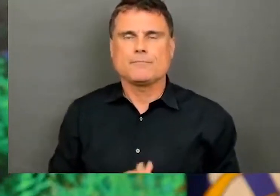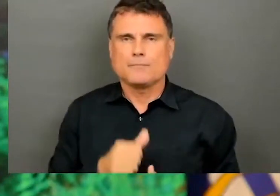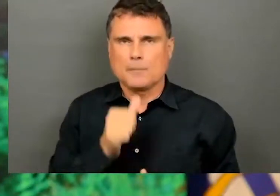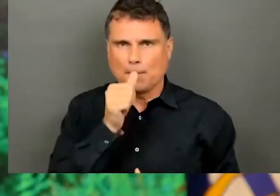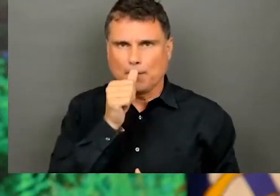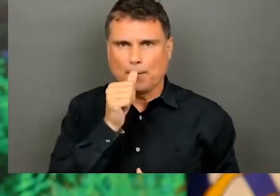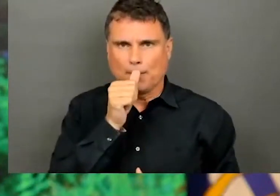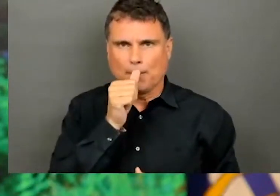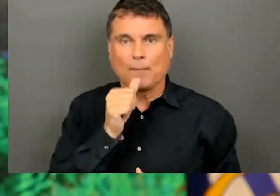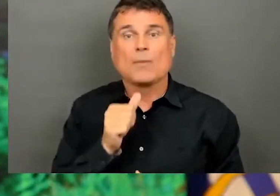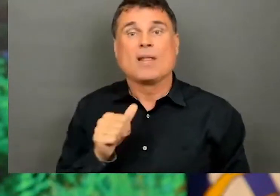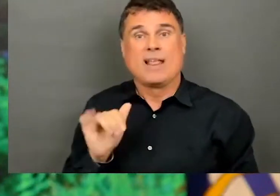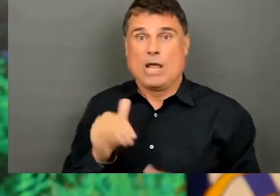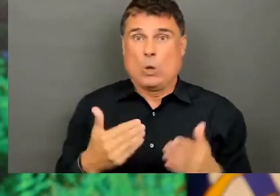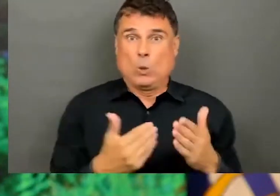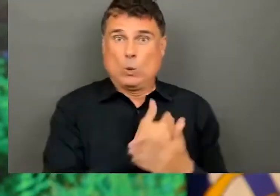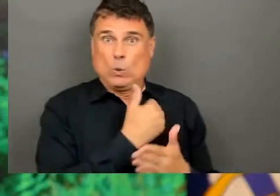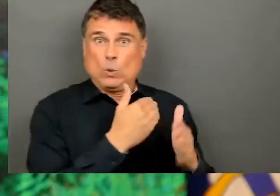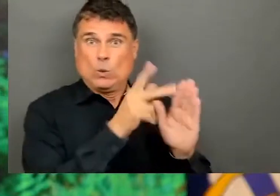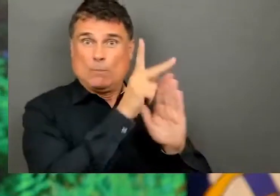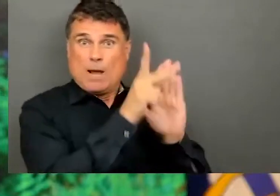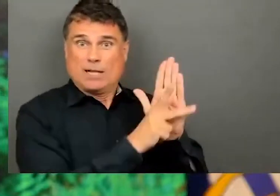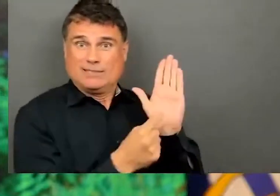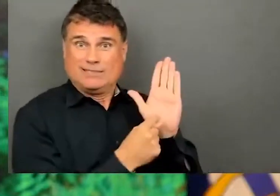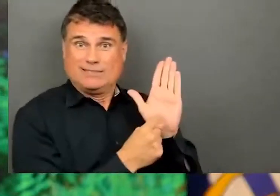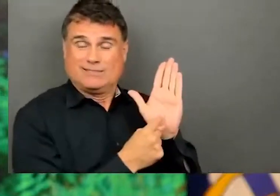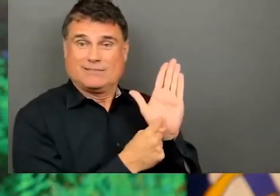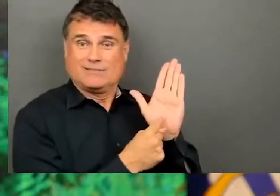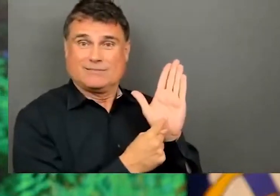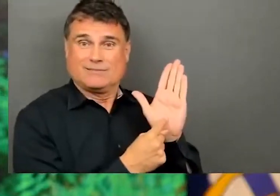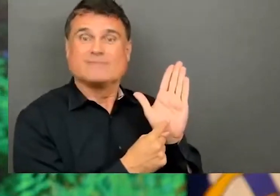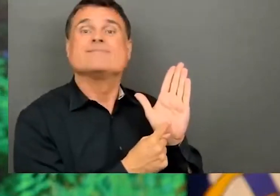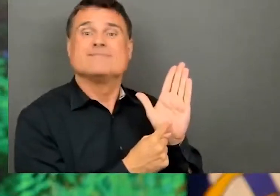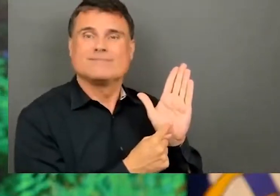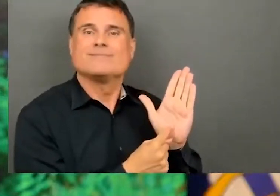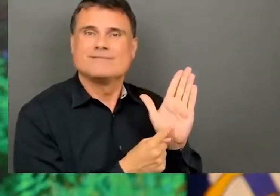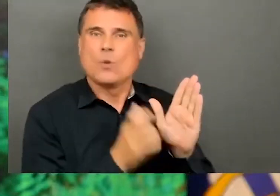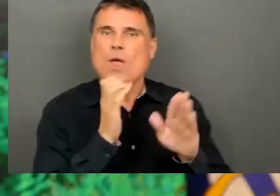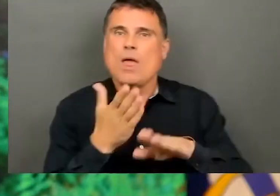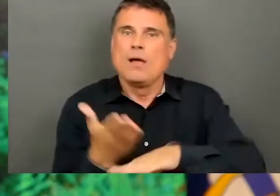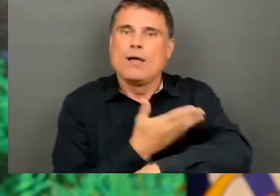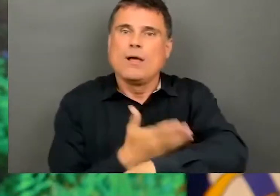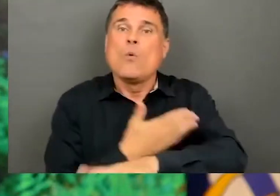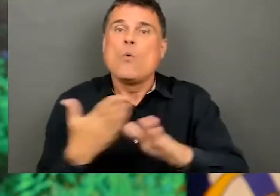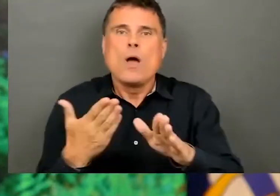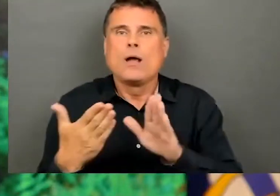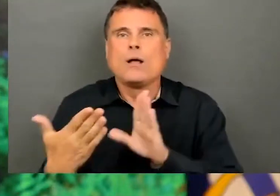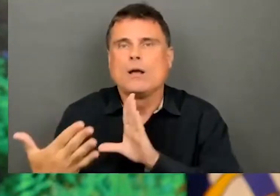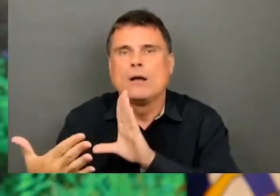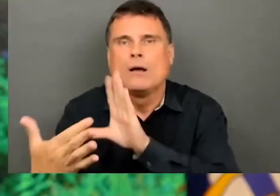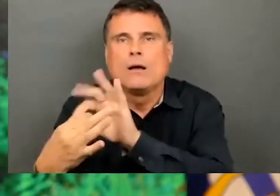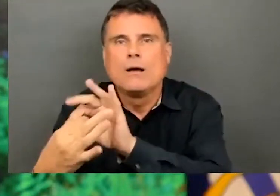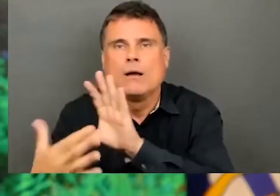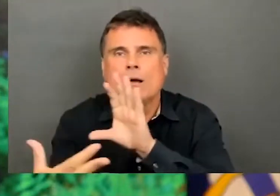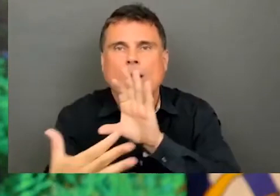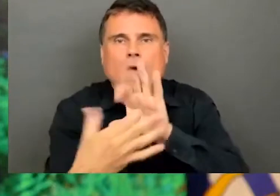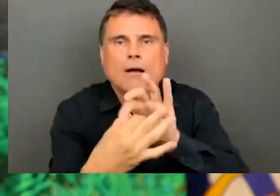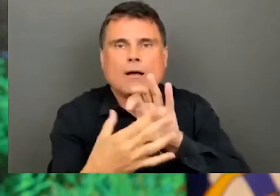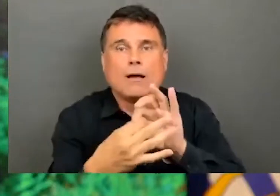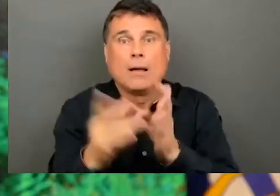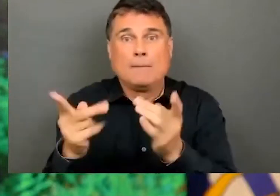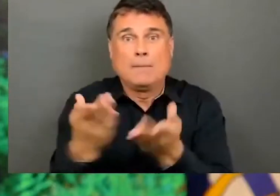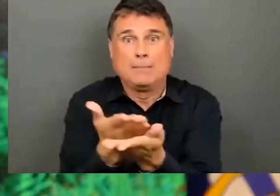important connection between primary care workers and people who are using drugs. We know that there